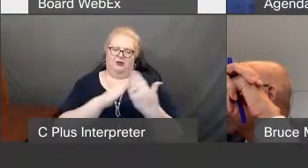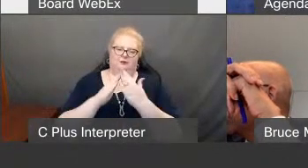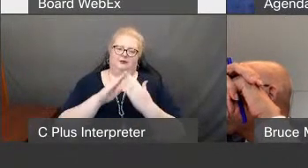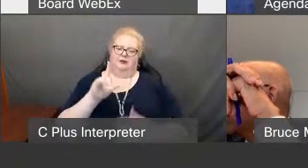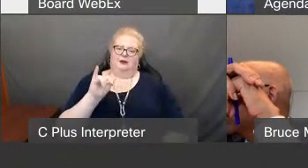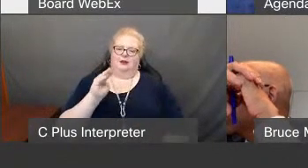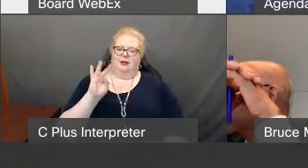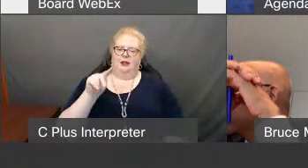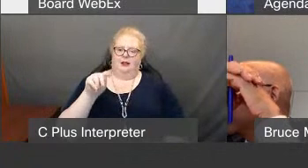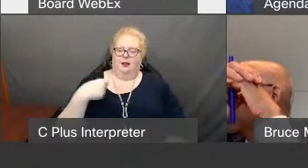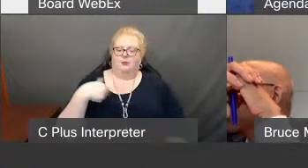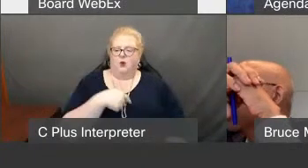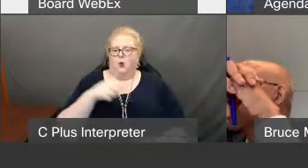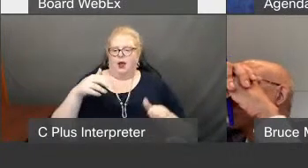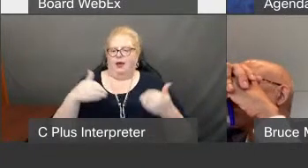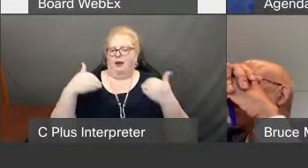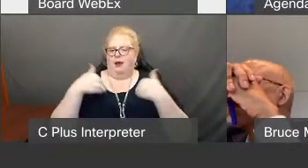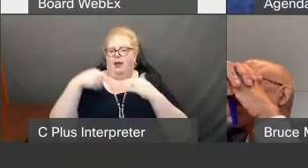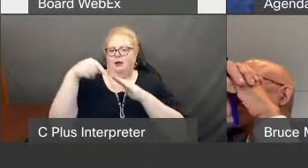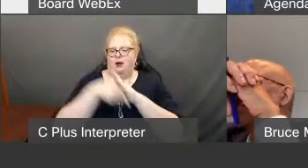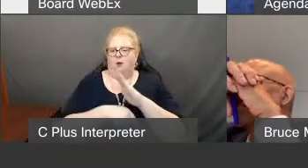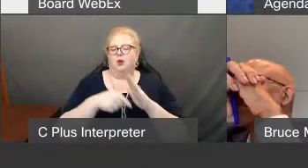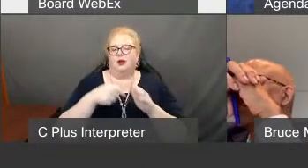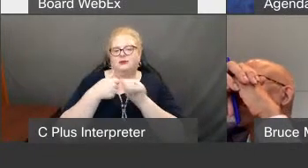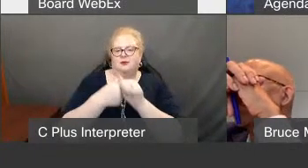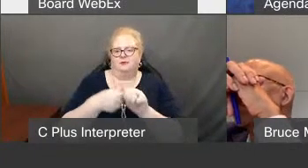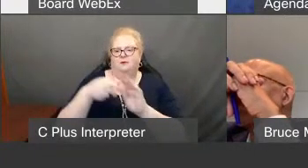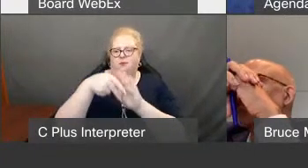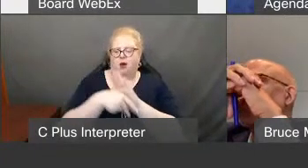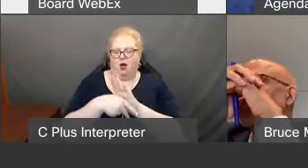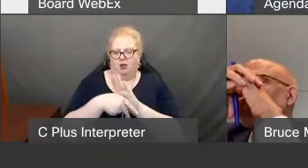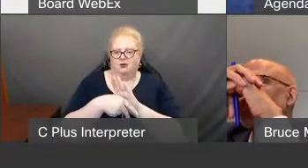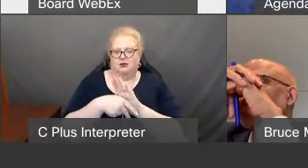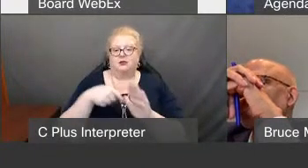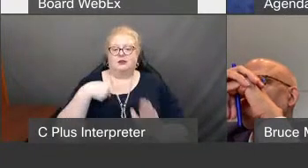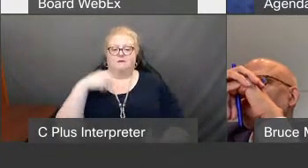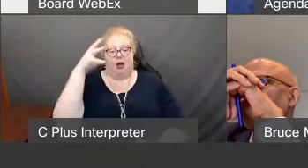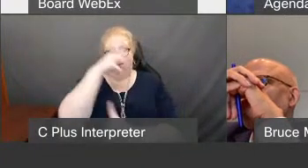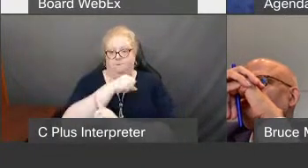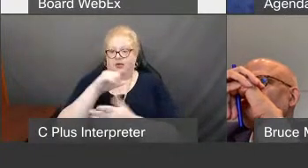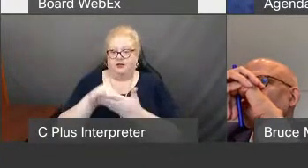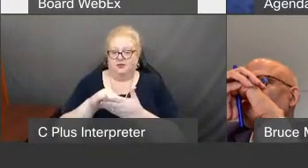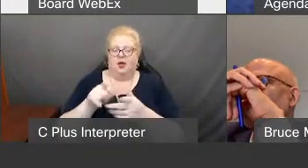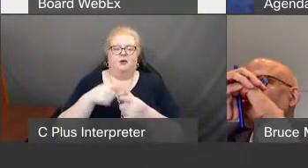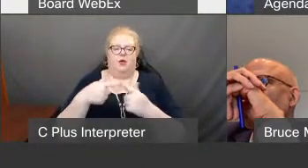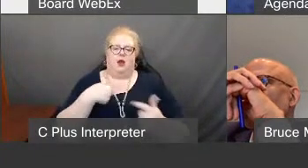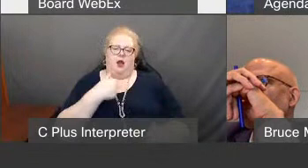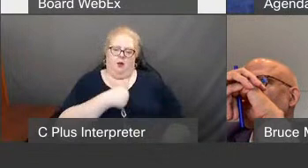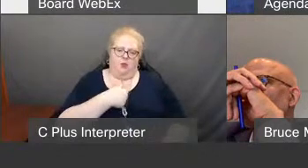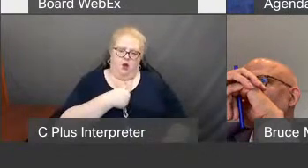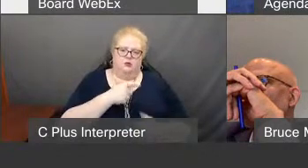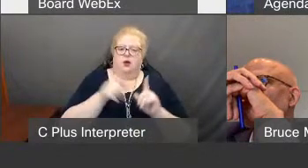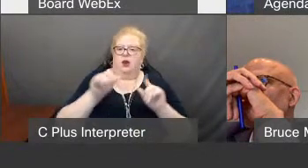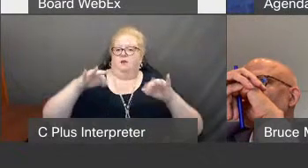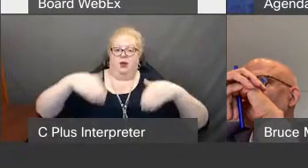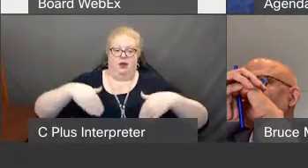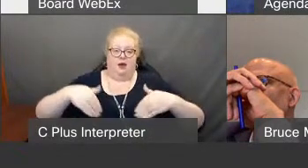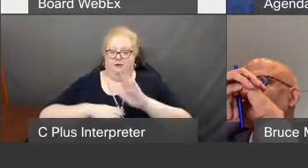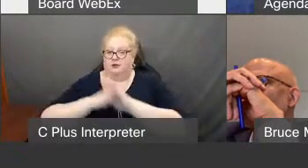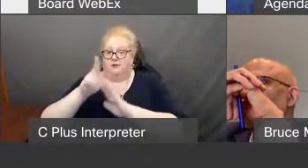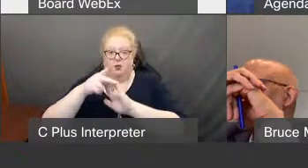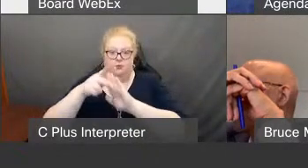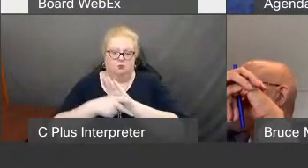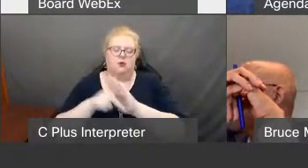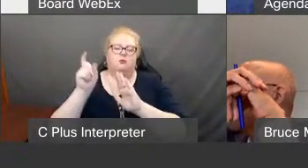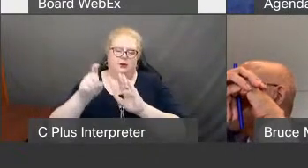comprehensive policy and a procedure to guidelines to address this issue. And if I missed it, I apologize. If we haven't, I encourage us to do that. And Mr. Moore, if you need this